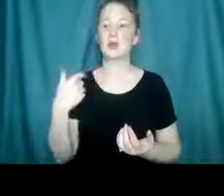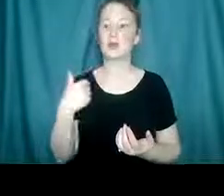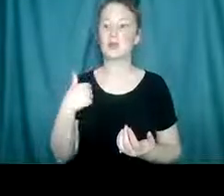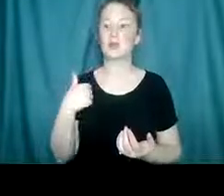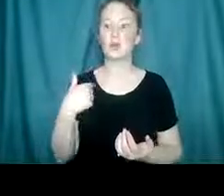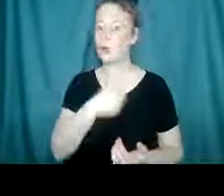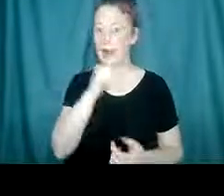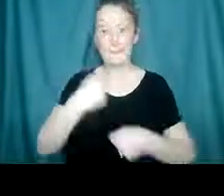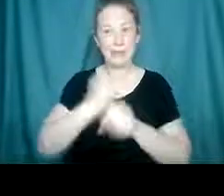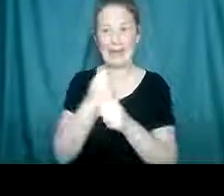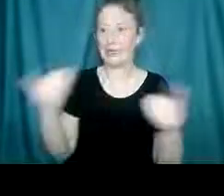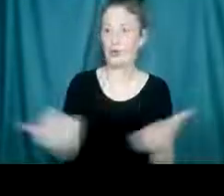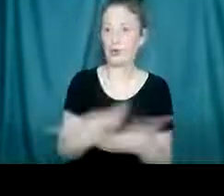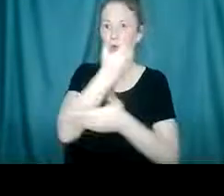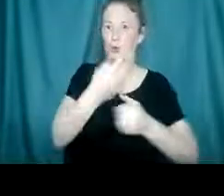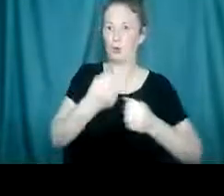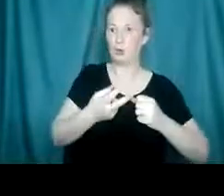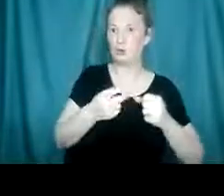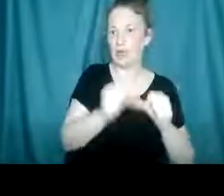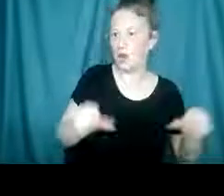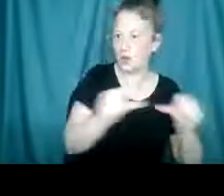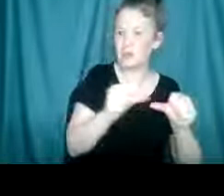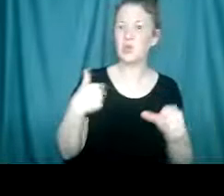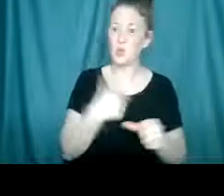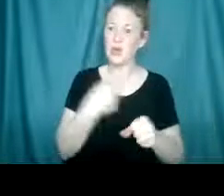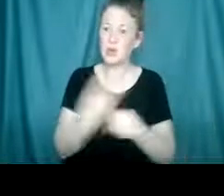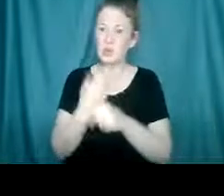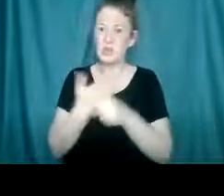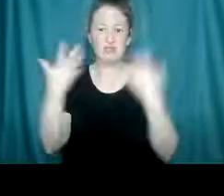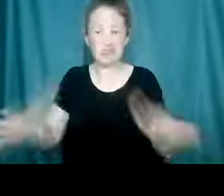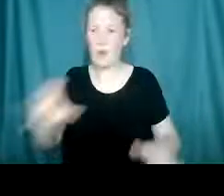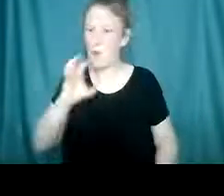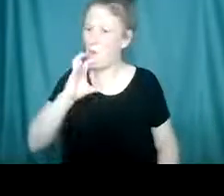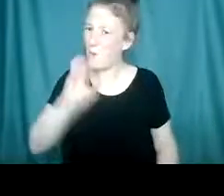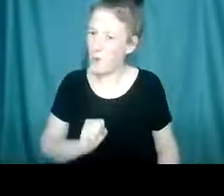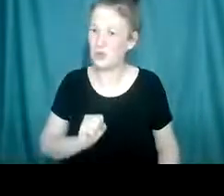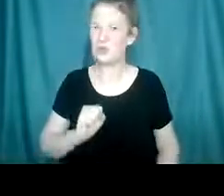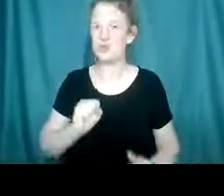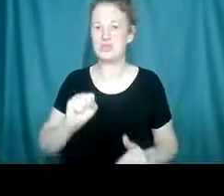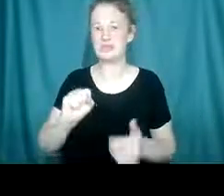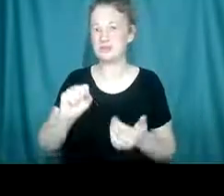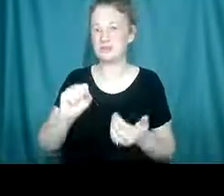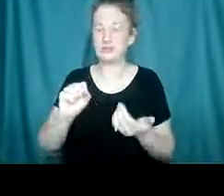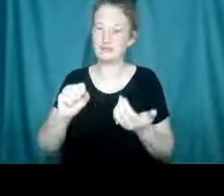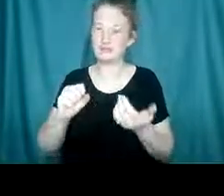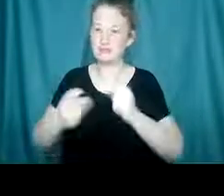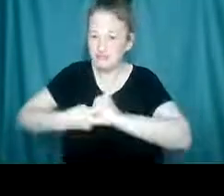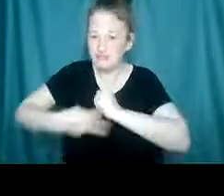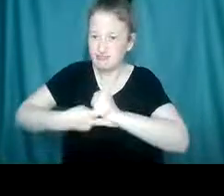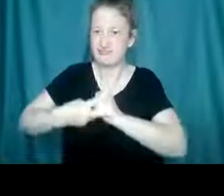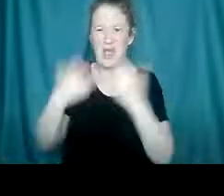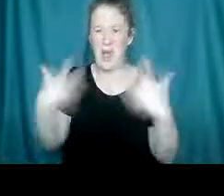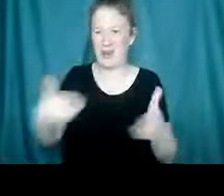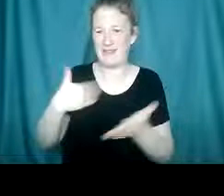making new reservoirs, we're talking about using old reservoirs, so they have been fractured already. Right. And so there